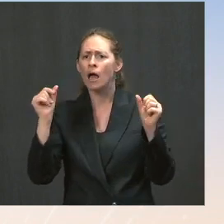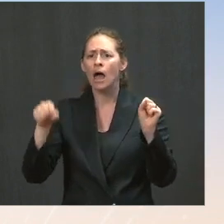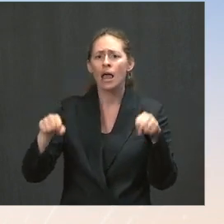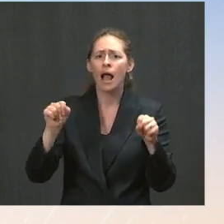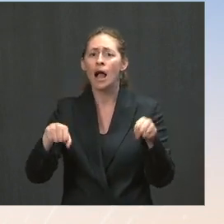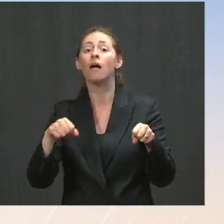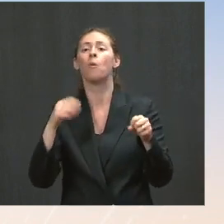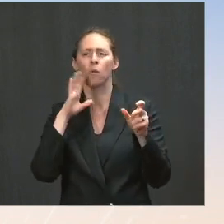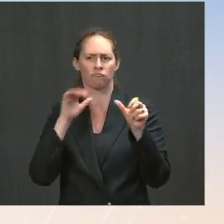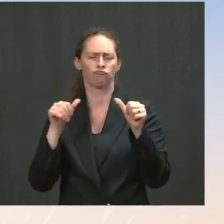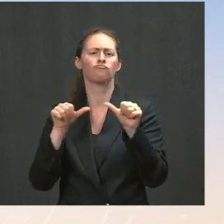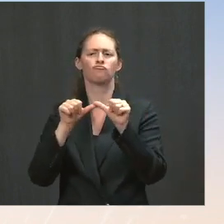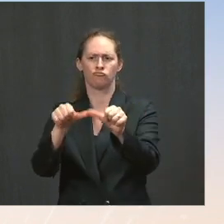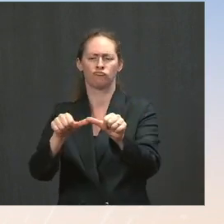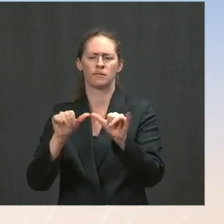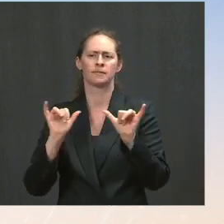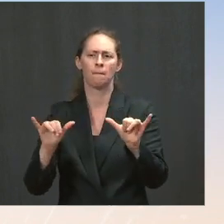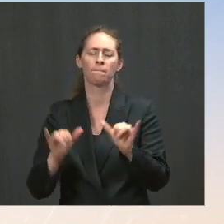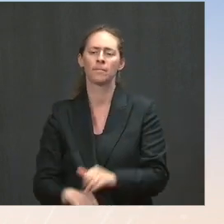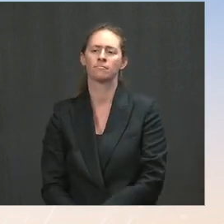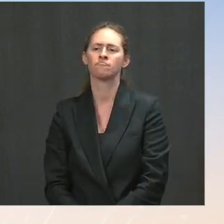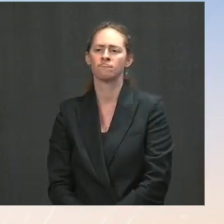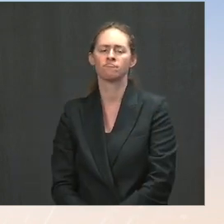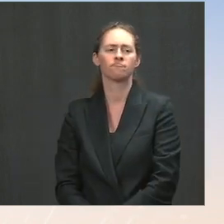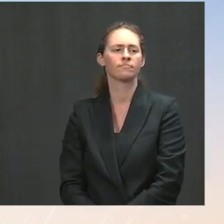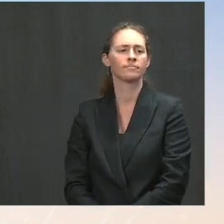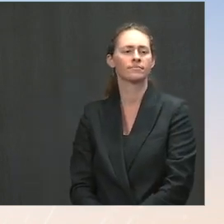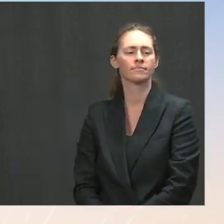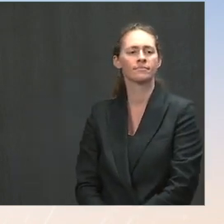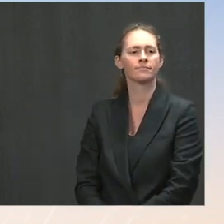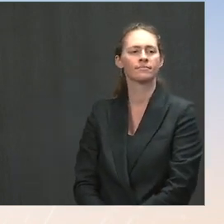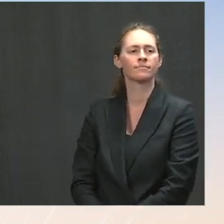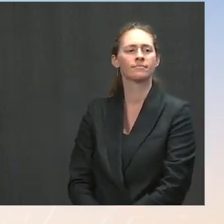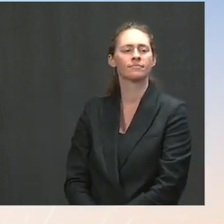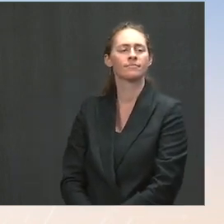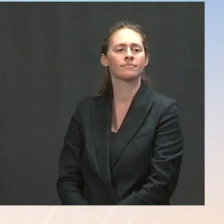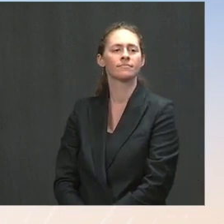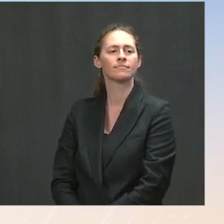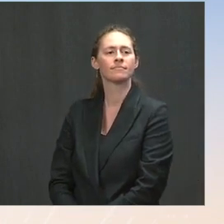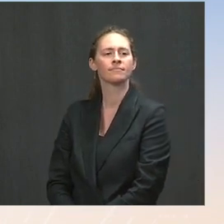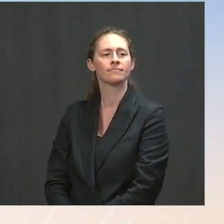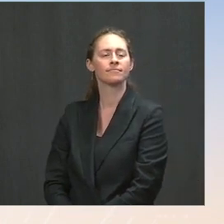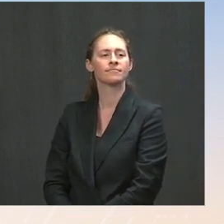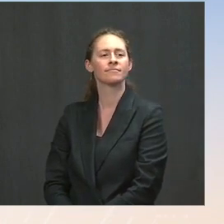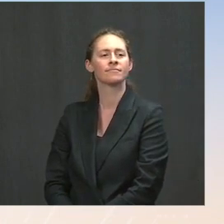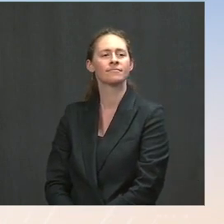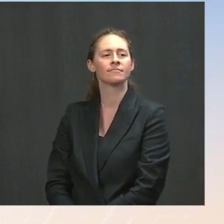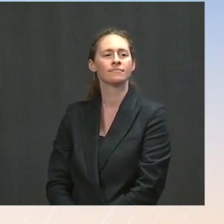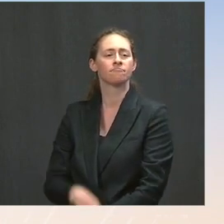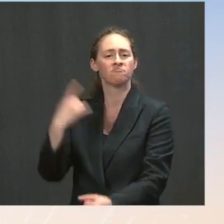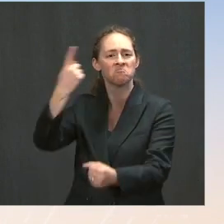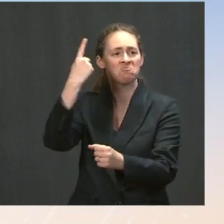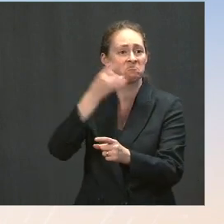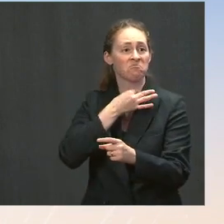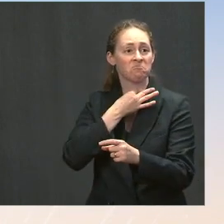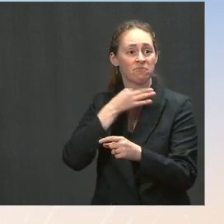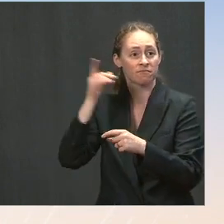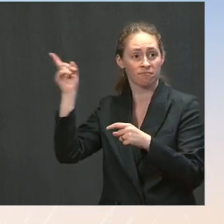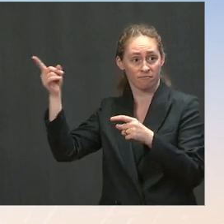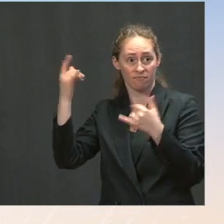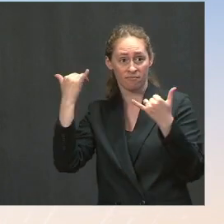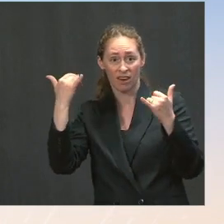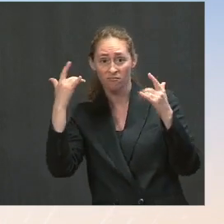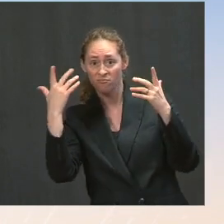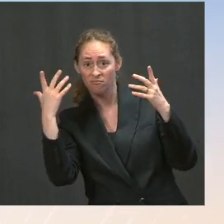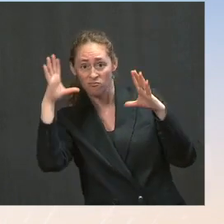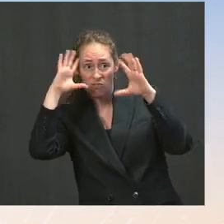for our workforce. Go ahead. Thanks, Jen. How closely has the president been monitoring the January 6th hearing on the Hill, and what's his reaction to some of the testimony from the law